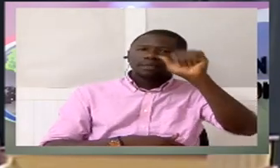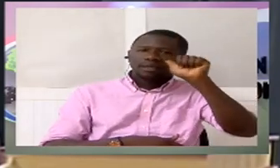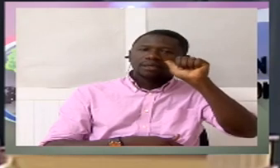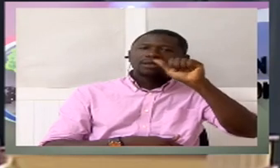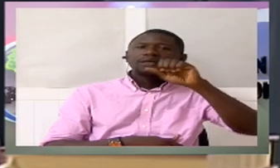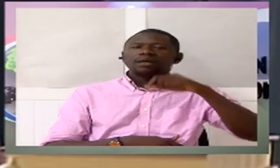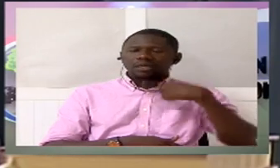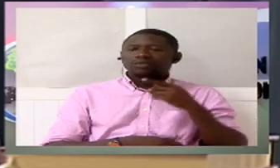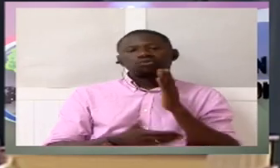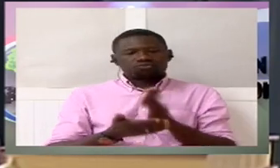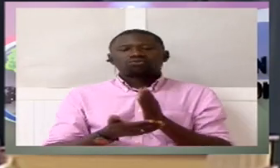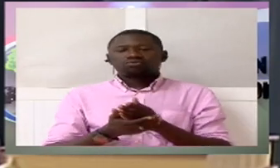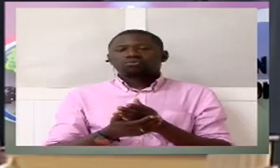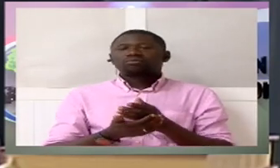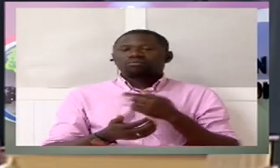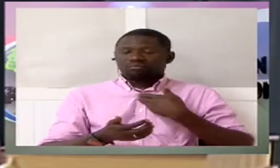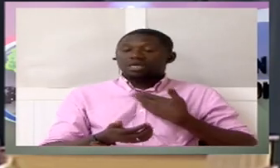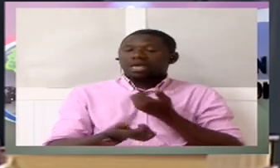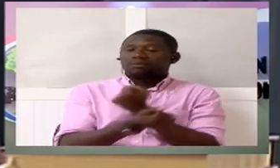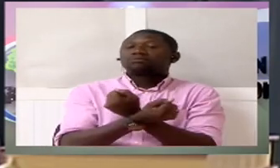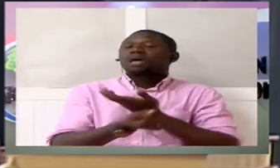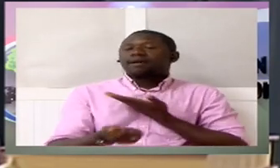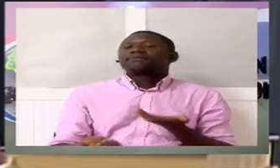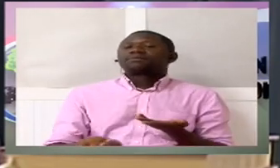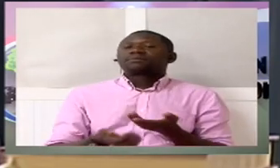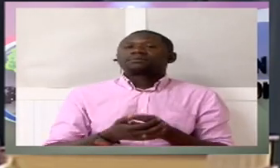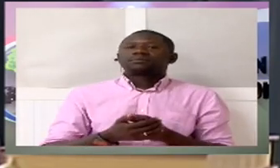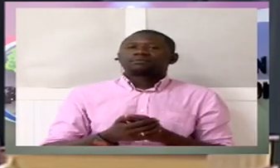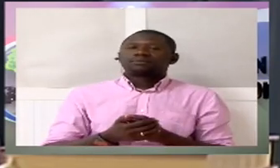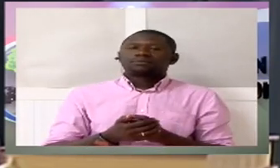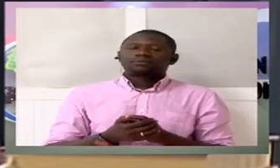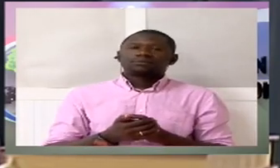When I called him, he said to me, it's true, I have been arrested.